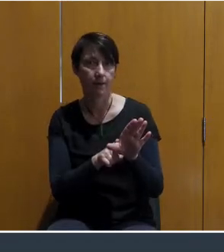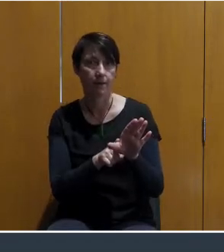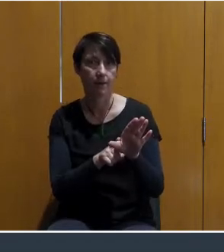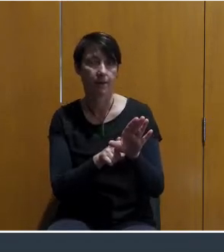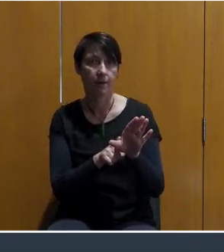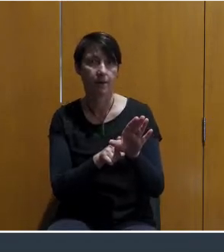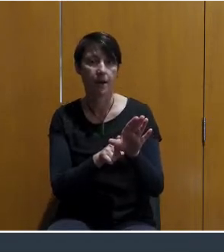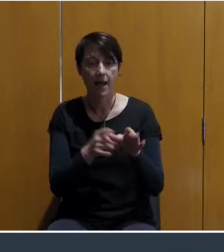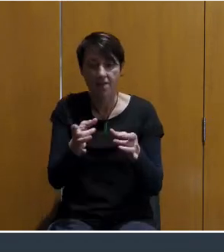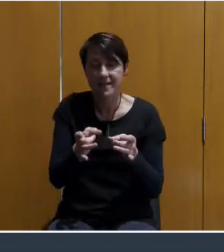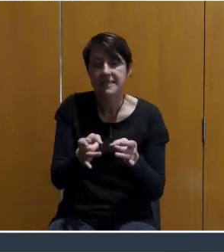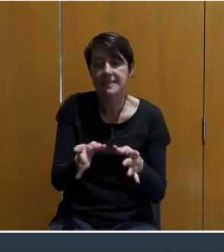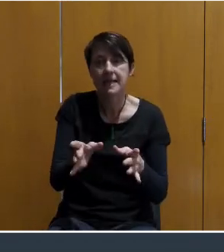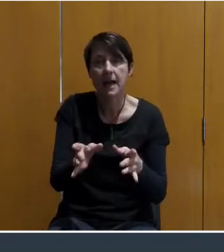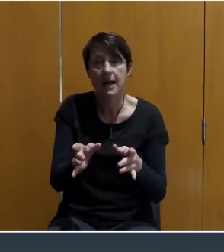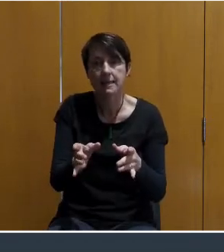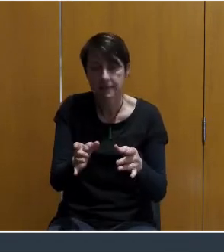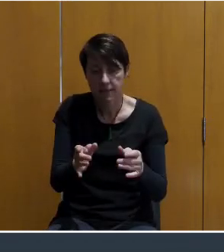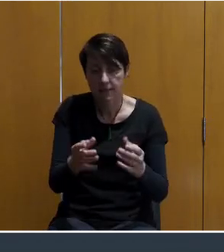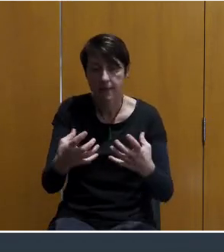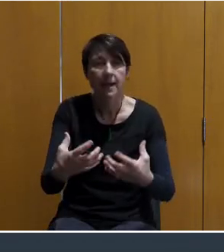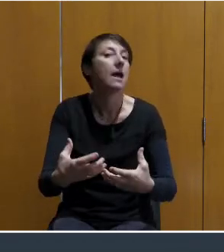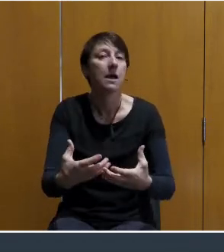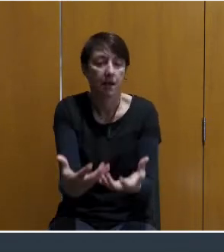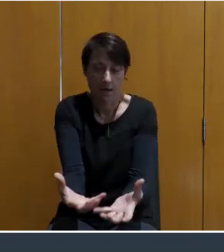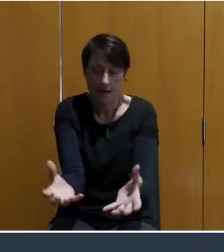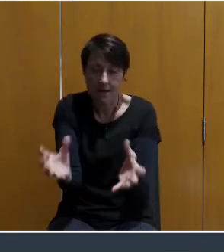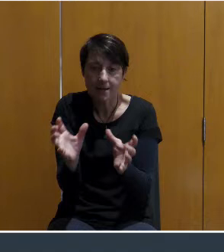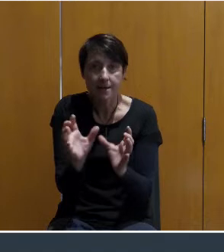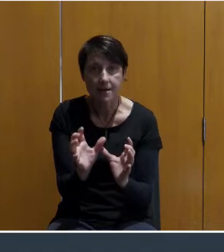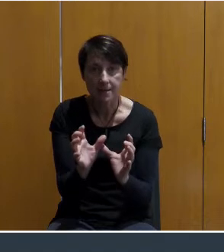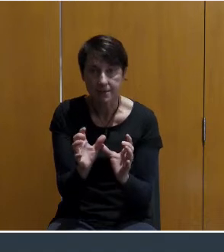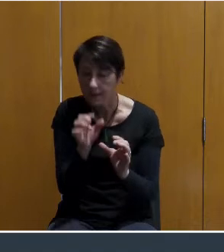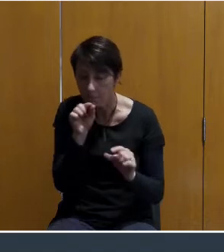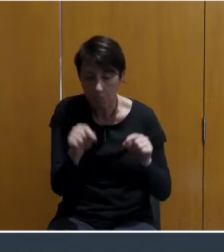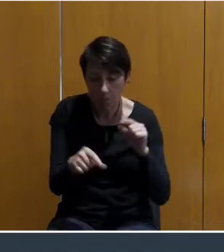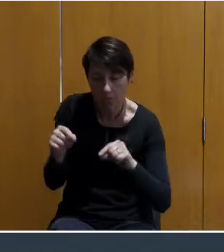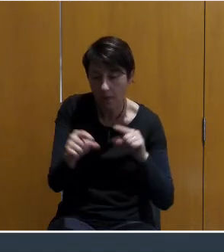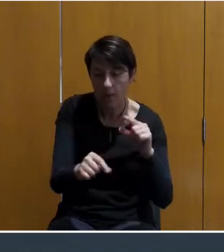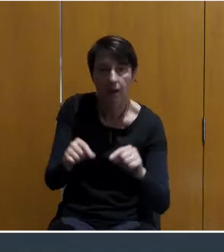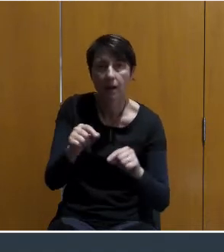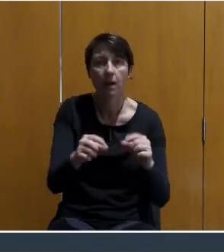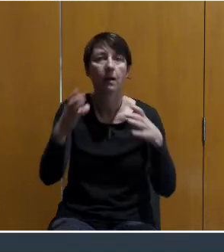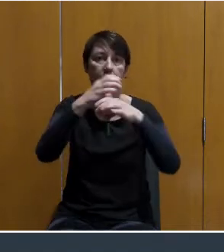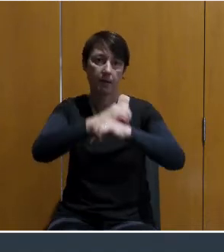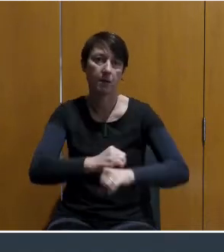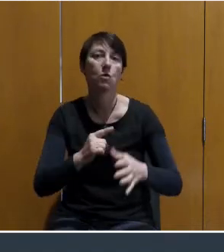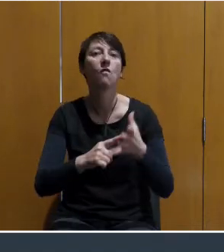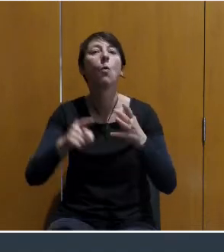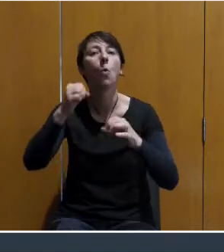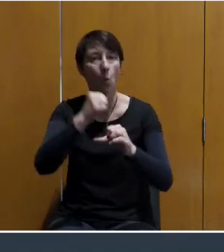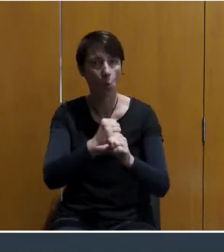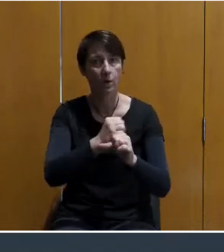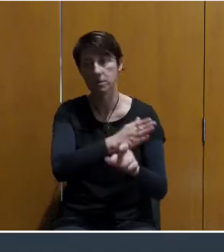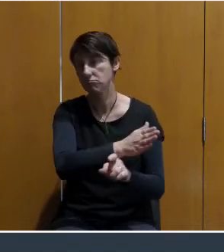as early as August, and generally will be finished by about January or February. Yeah, so it's quite a long